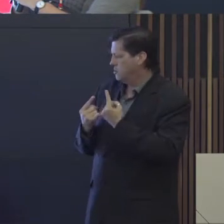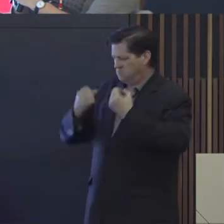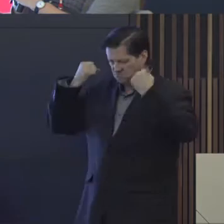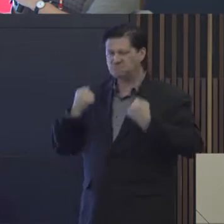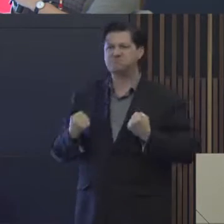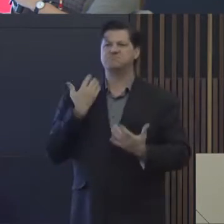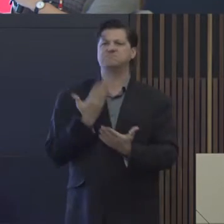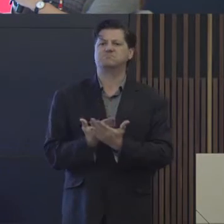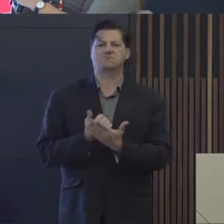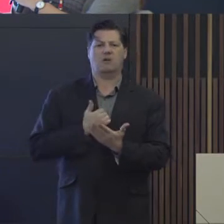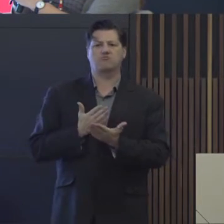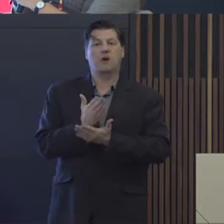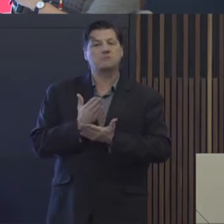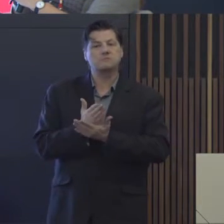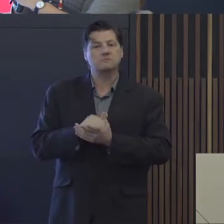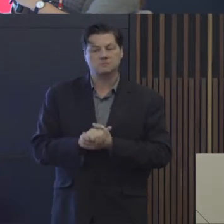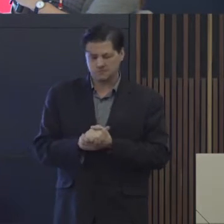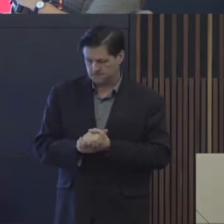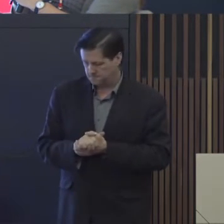because just at the flick of a